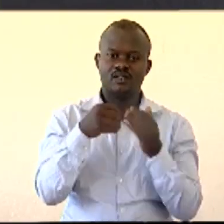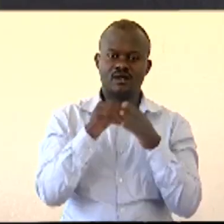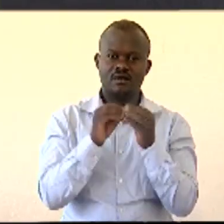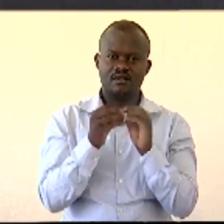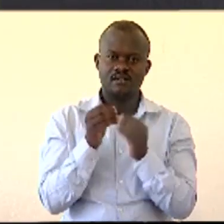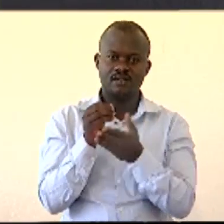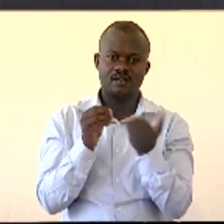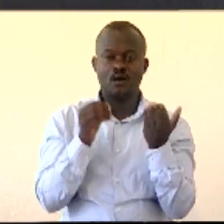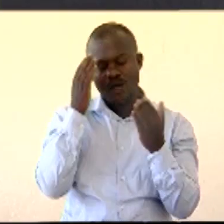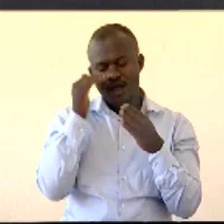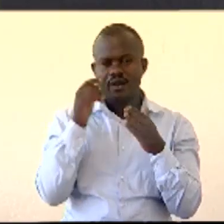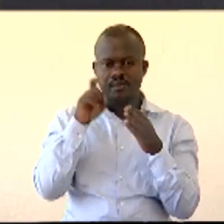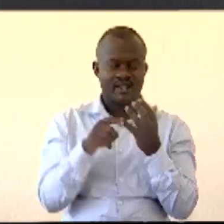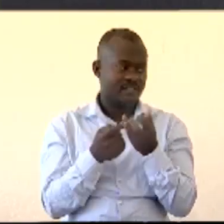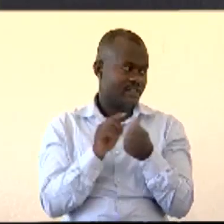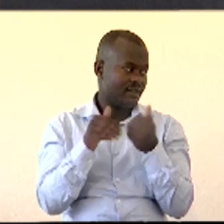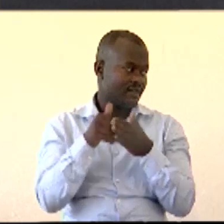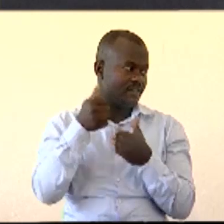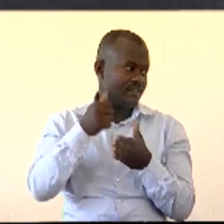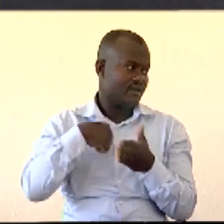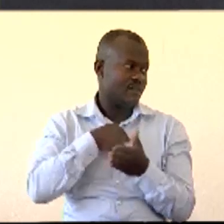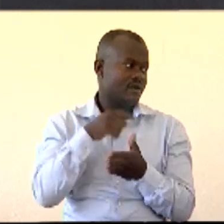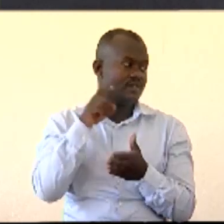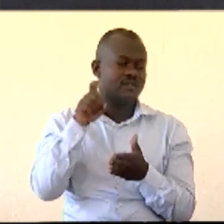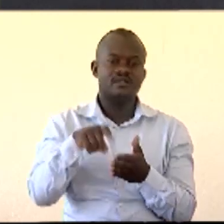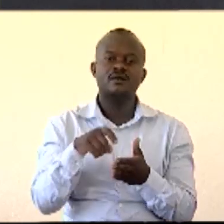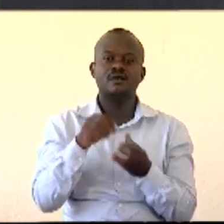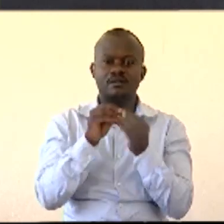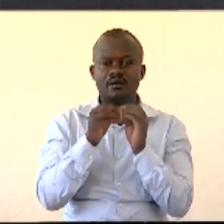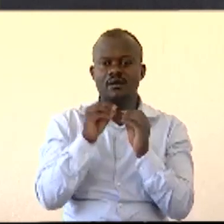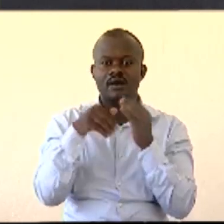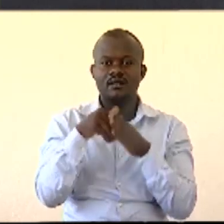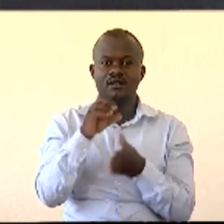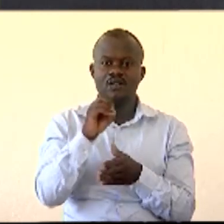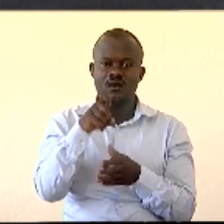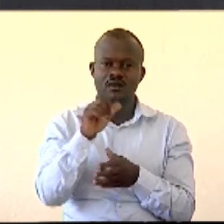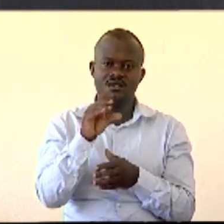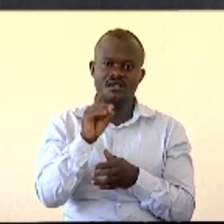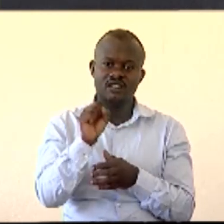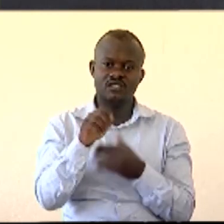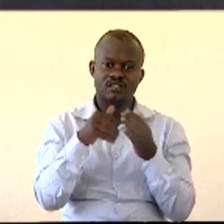to calculate them, do we still remember what the oxidation number or state means?